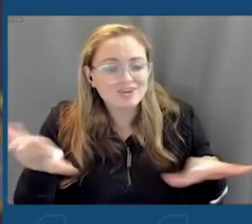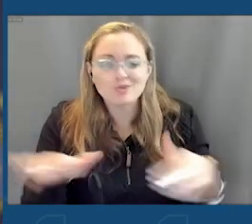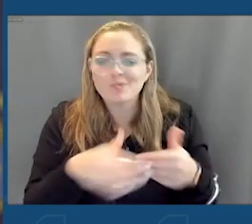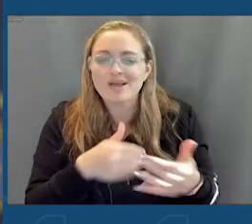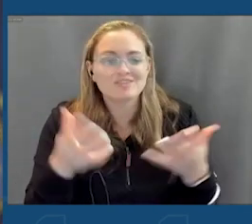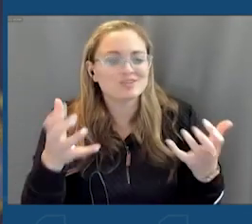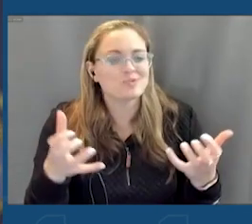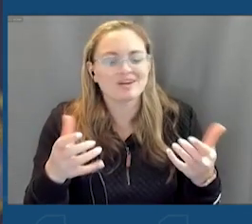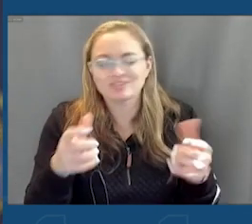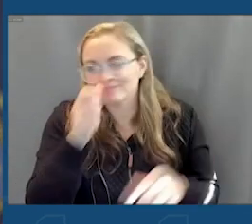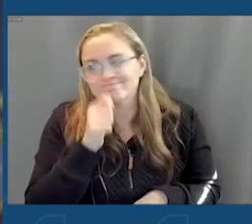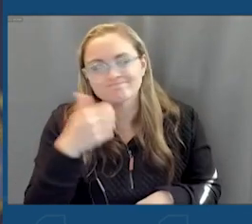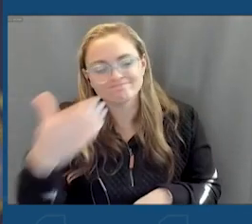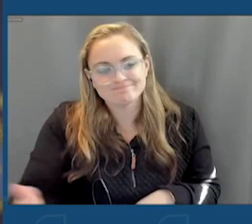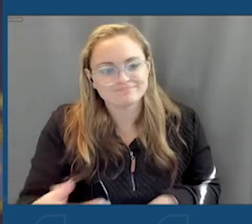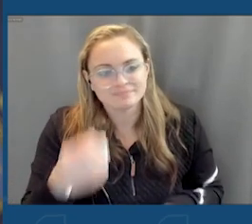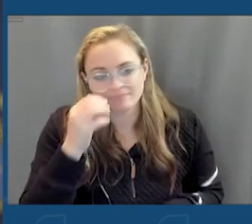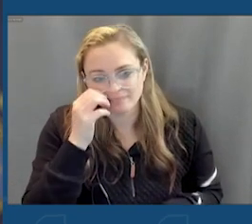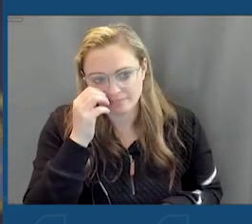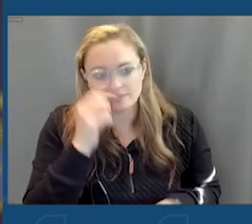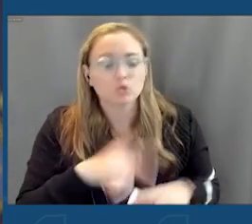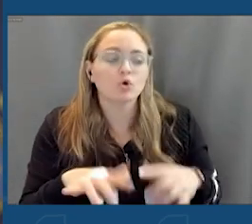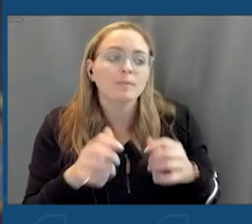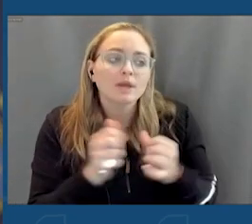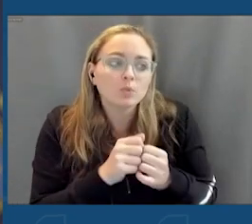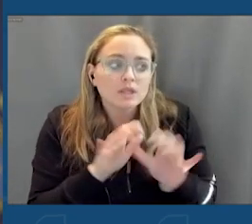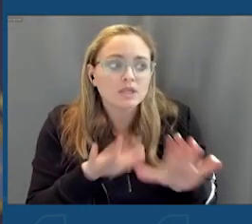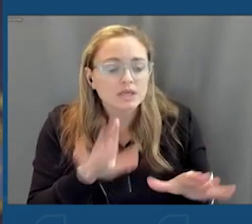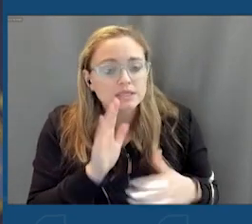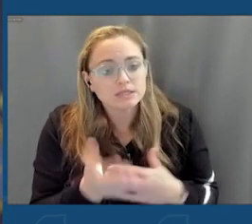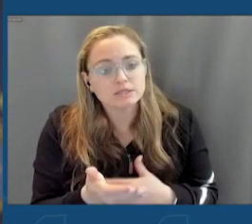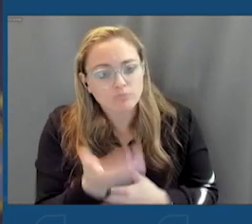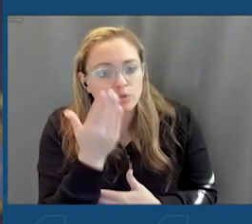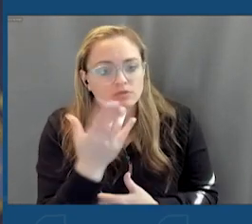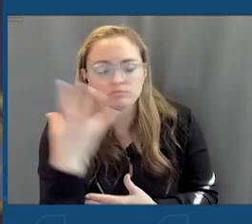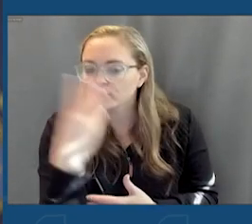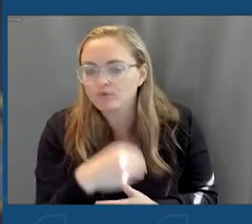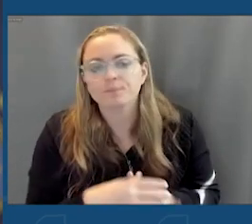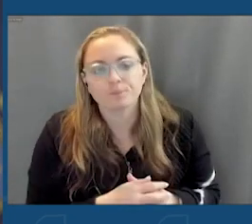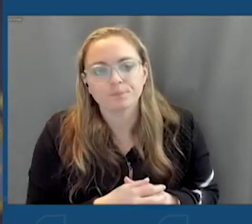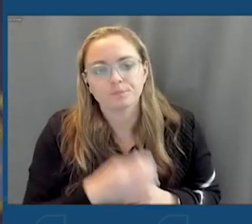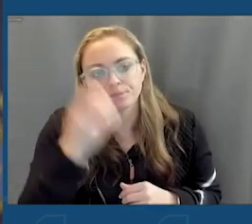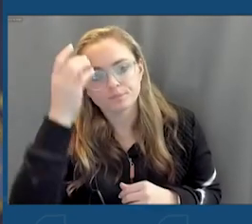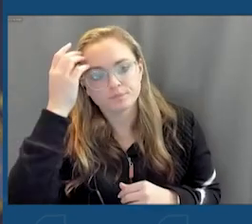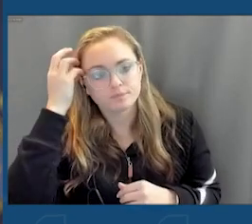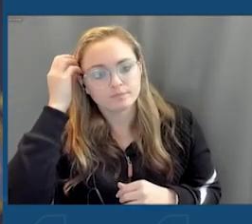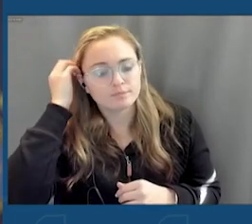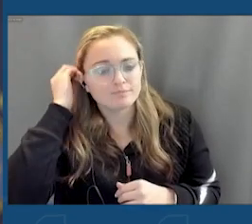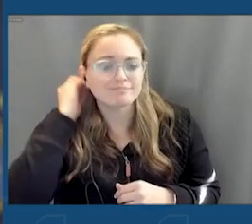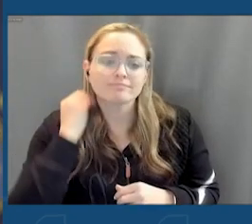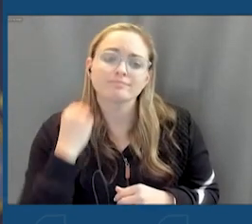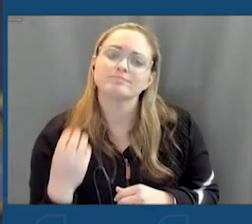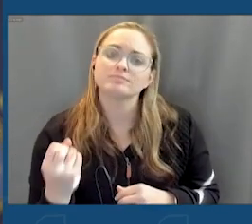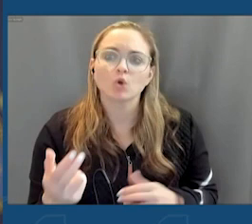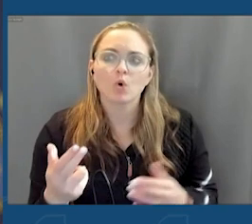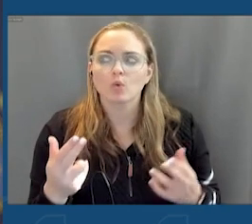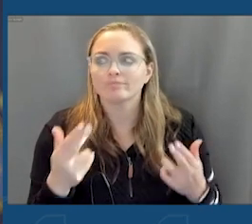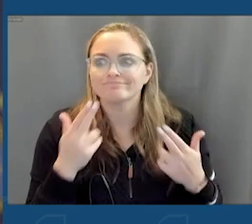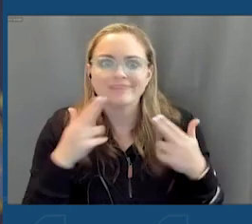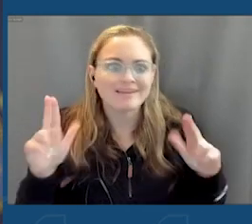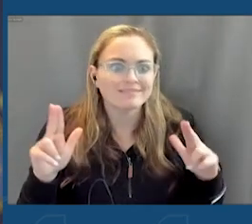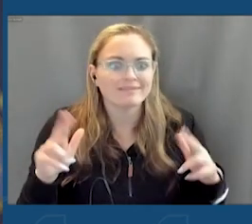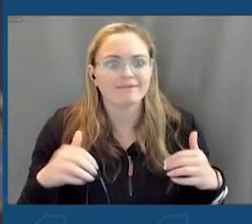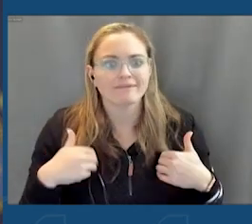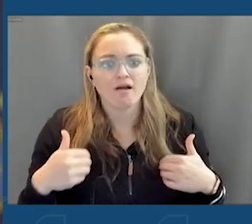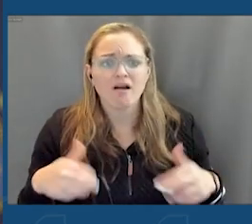it. So being with the kids this morning was just a beautiful experience. They're so innocent, so young, so